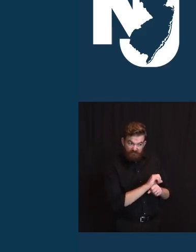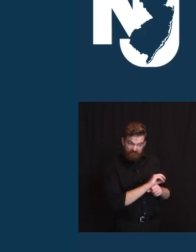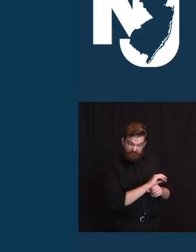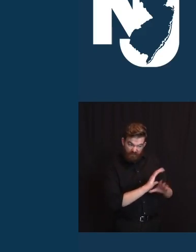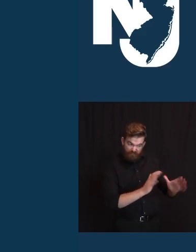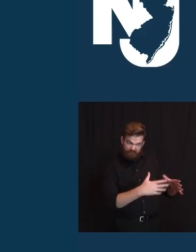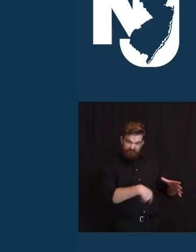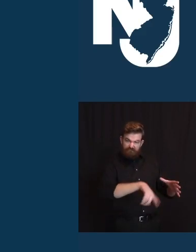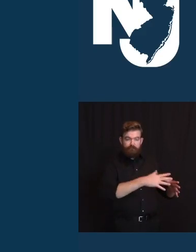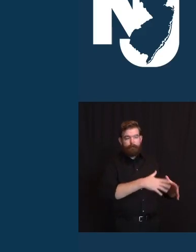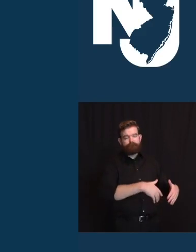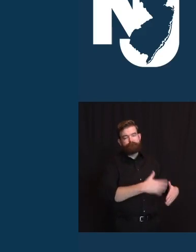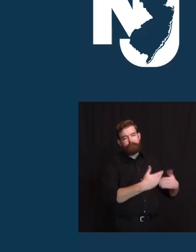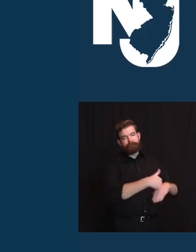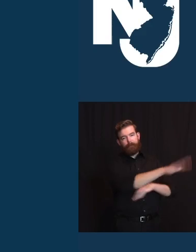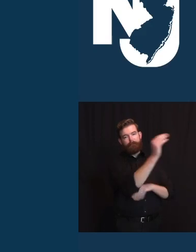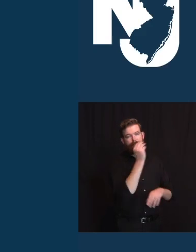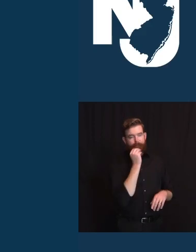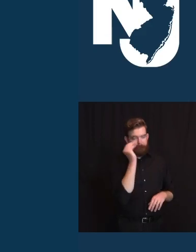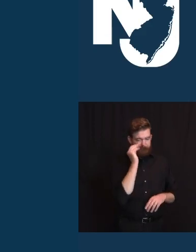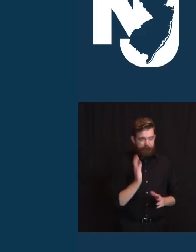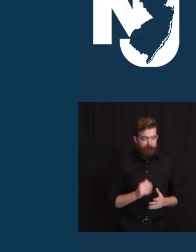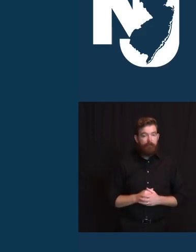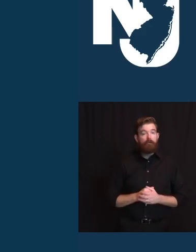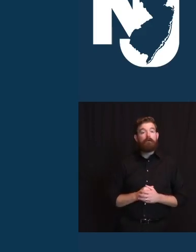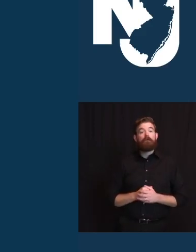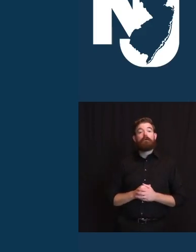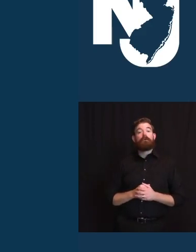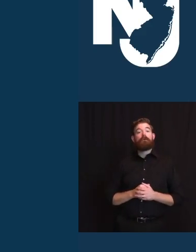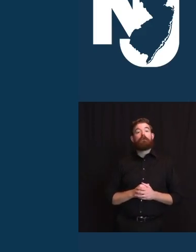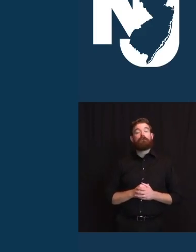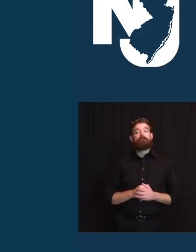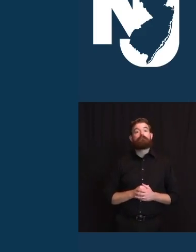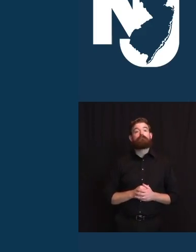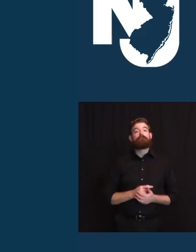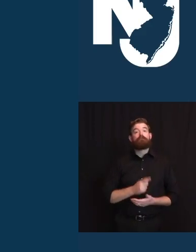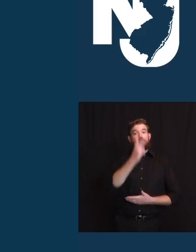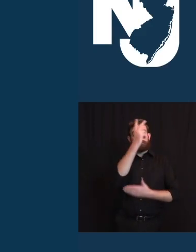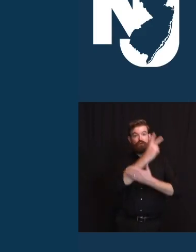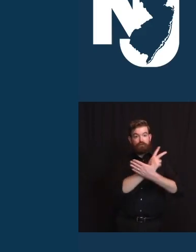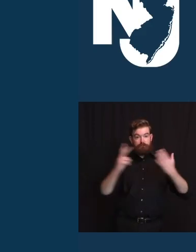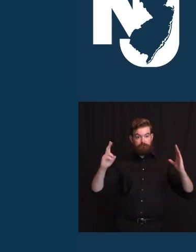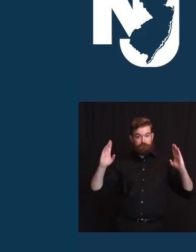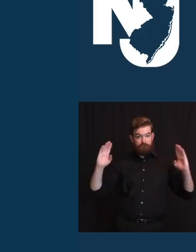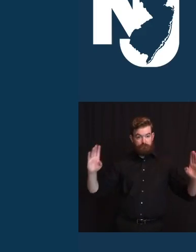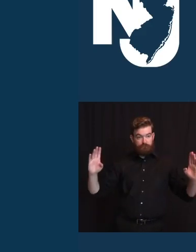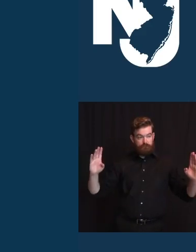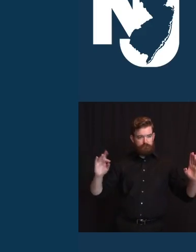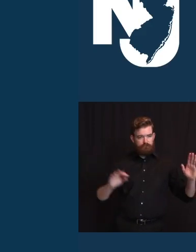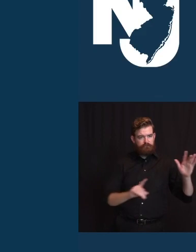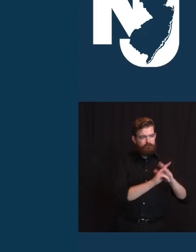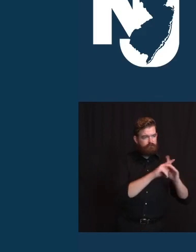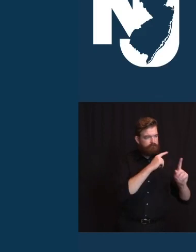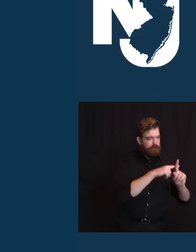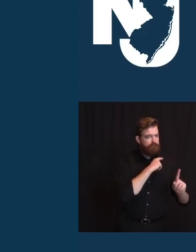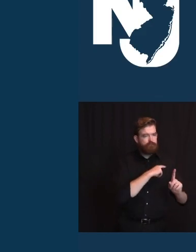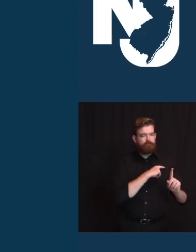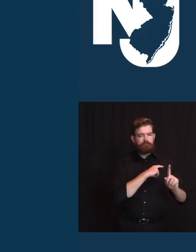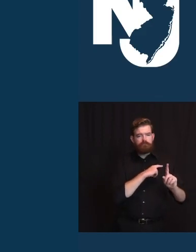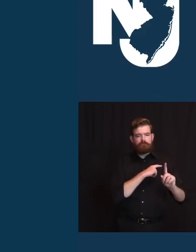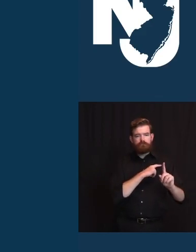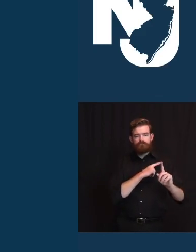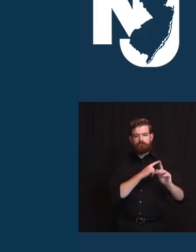exposure outside of the school setting, or what we would call an alternate exposure, the school can remain open. Any